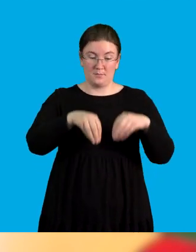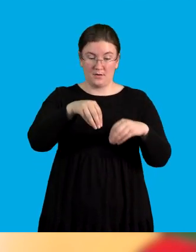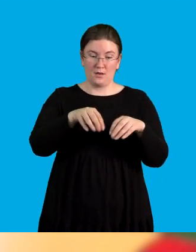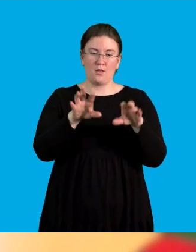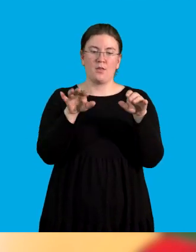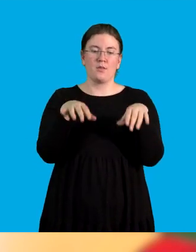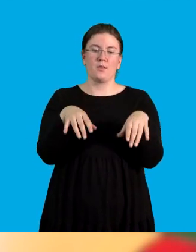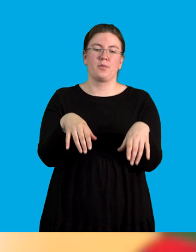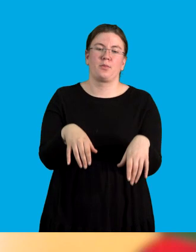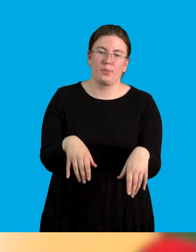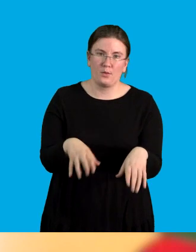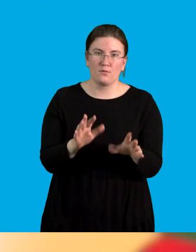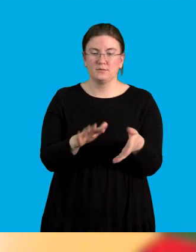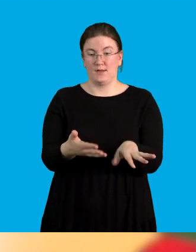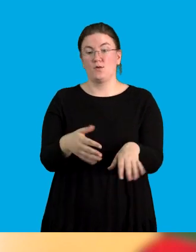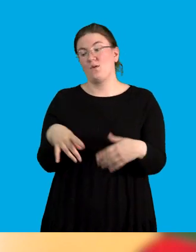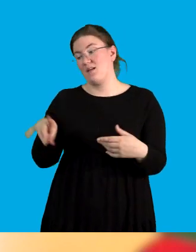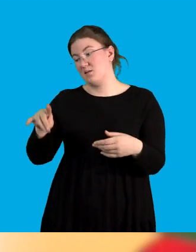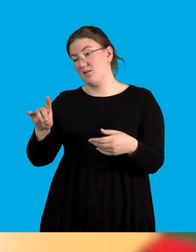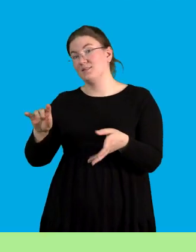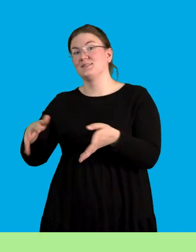dead animal or plant matter.